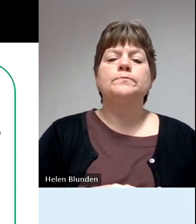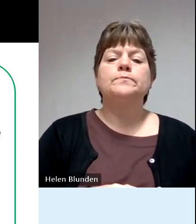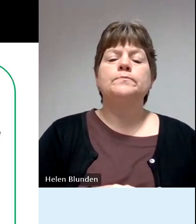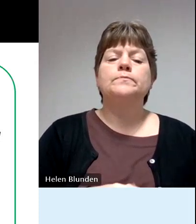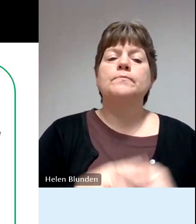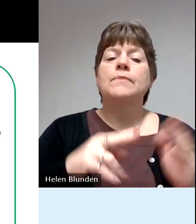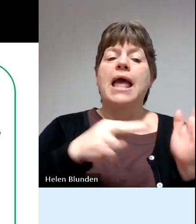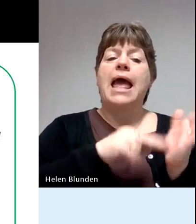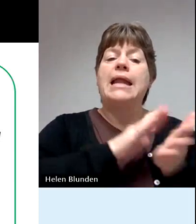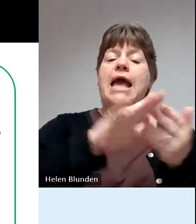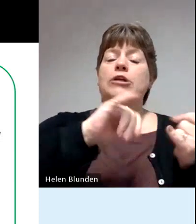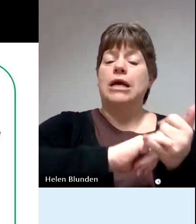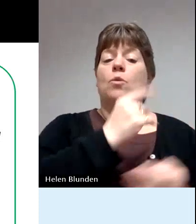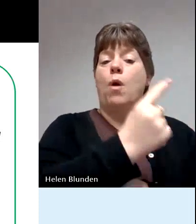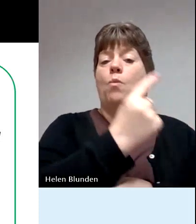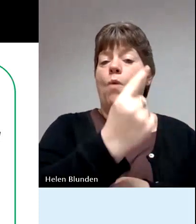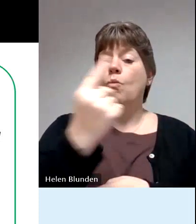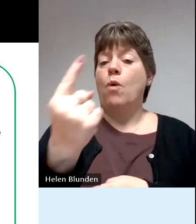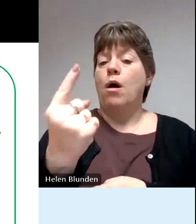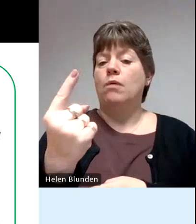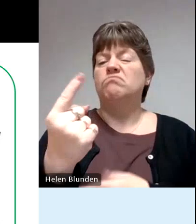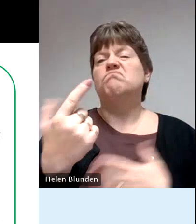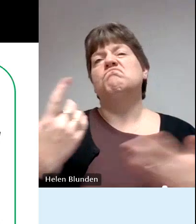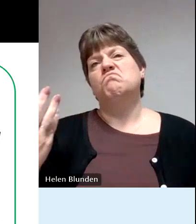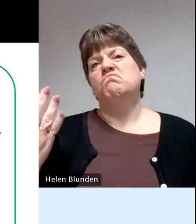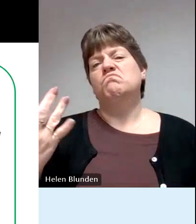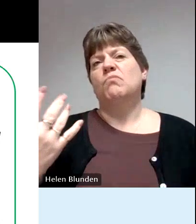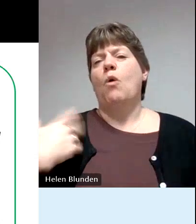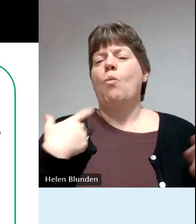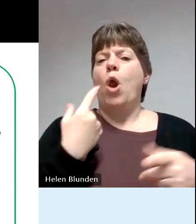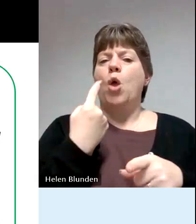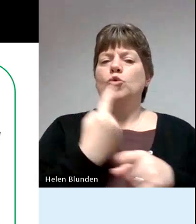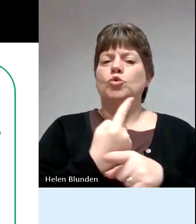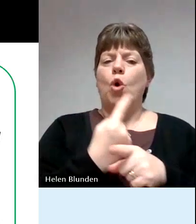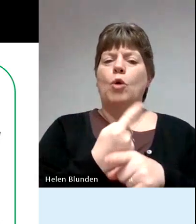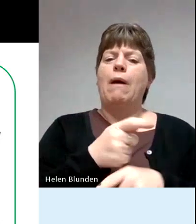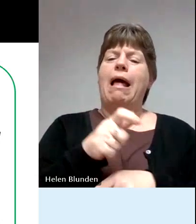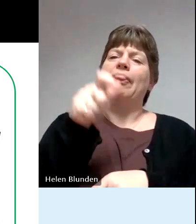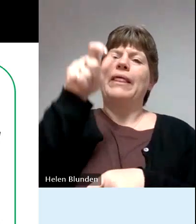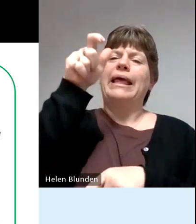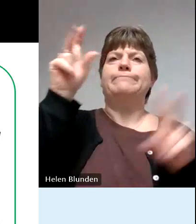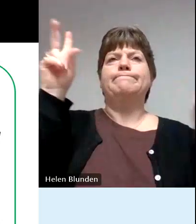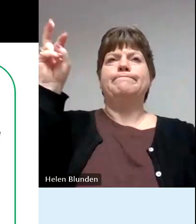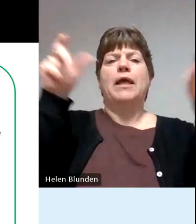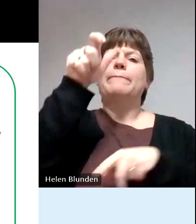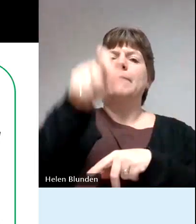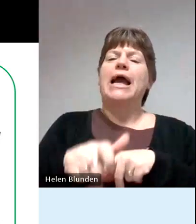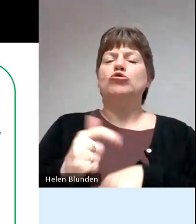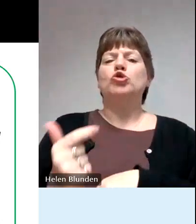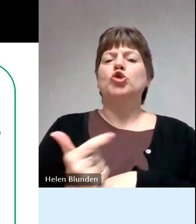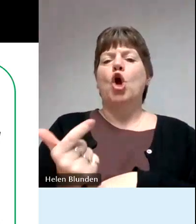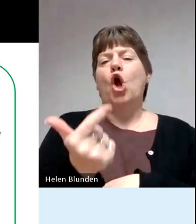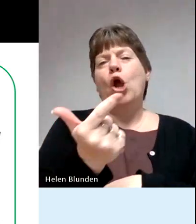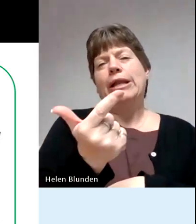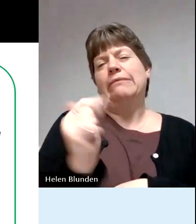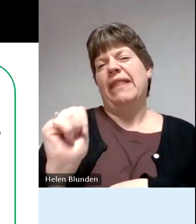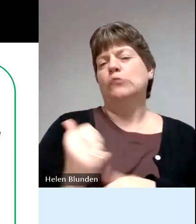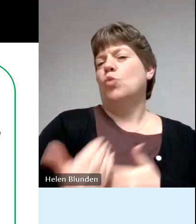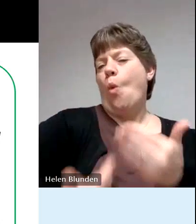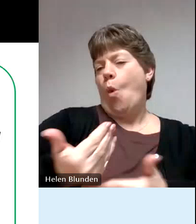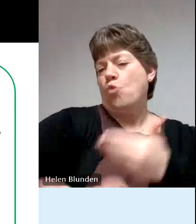NHS 111. We're broadly speaking, we'll sort of talk about the patient journey, if you like, if you put it like that.